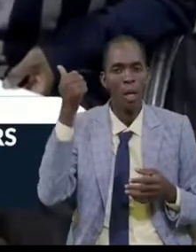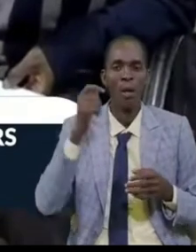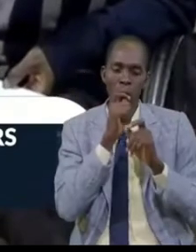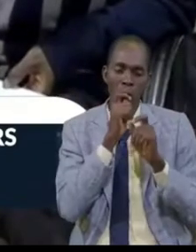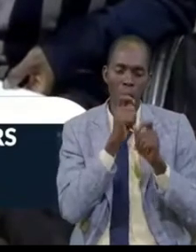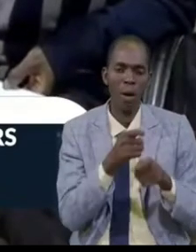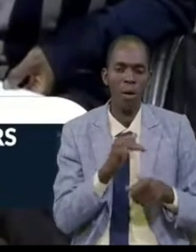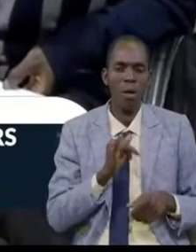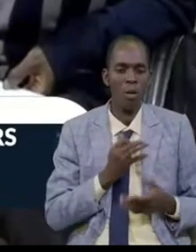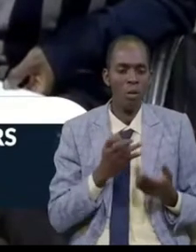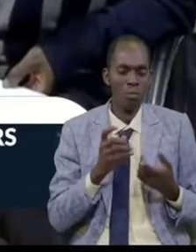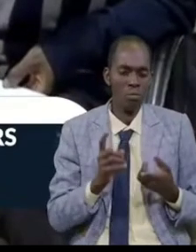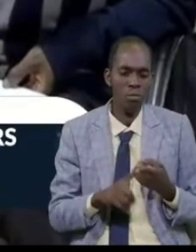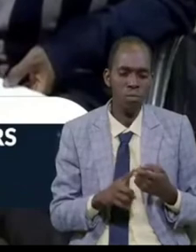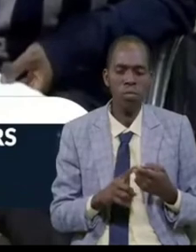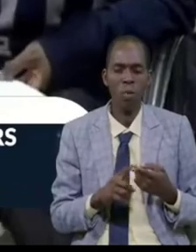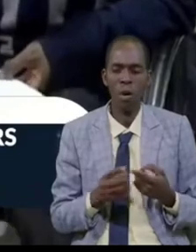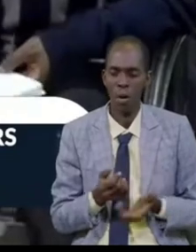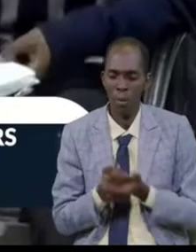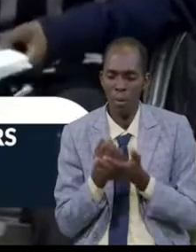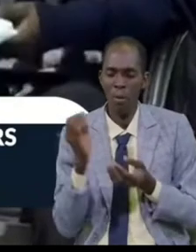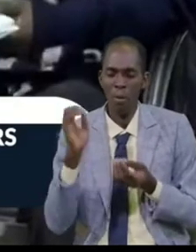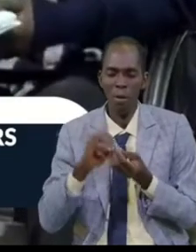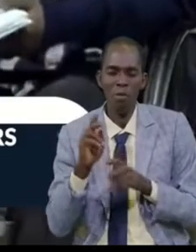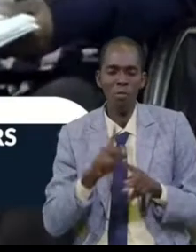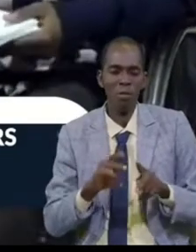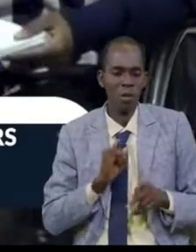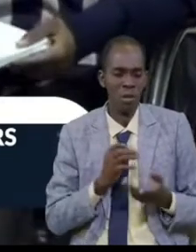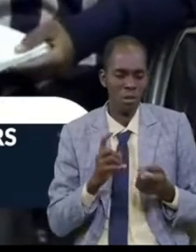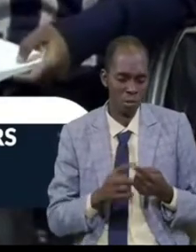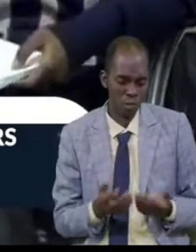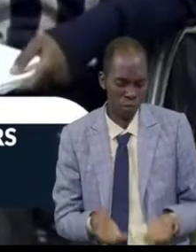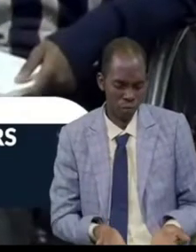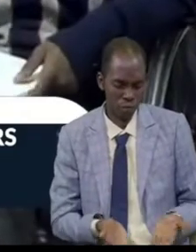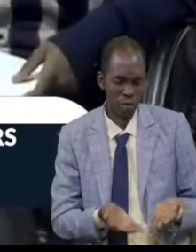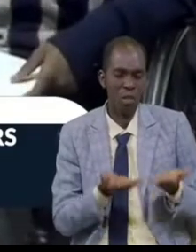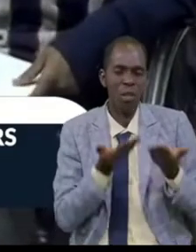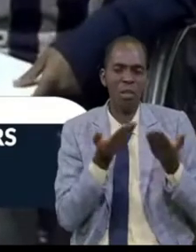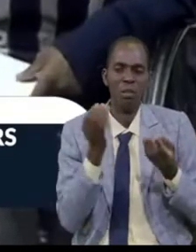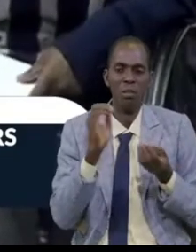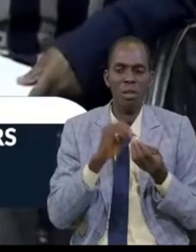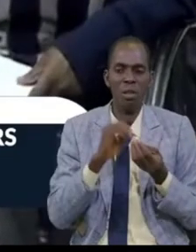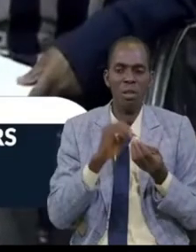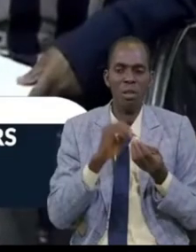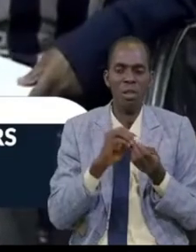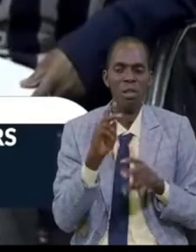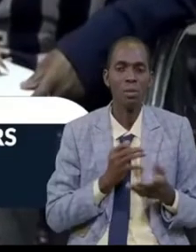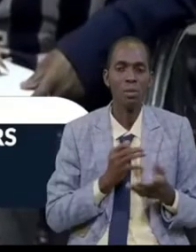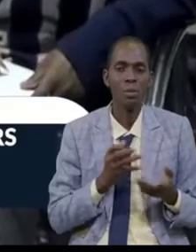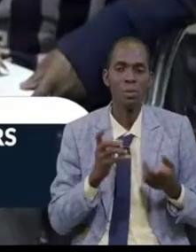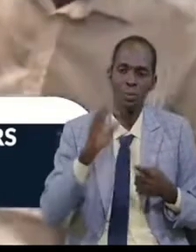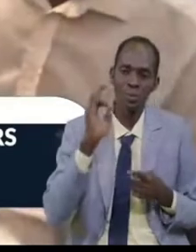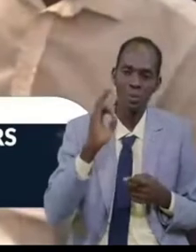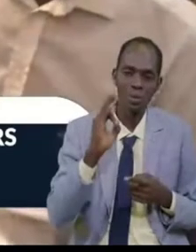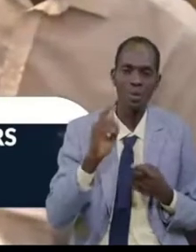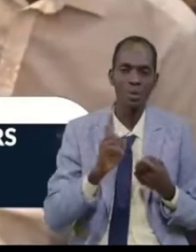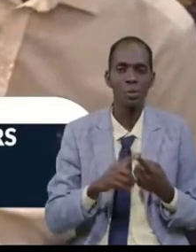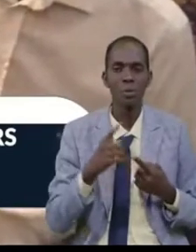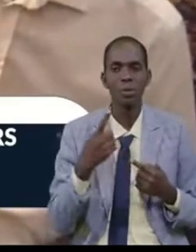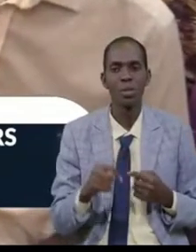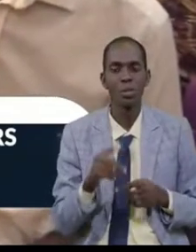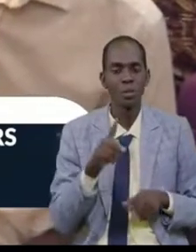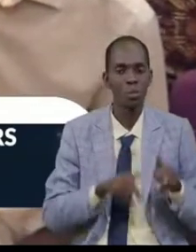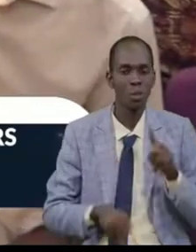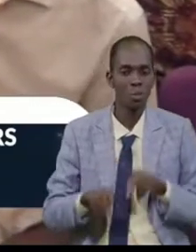to be of more help to people. I want to lift up other people. I want to minister to the needs of